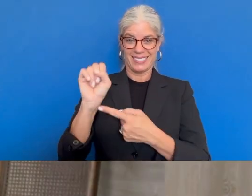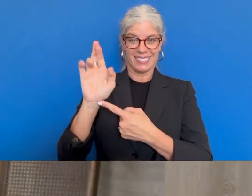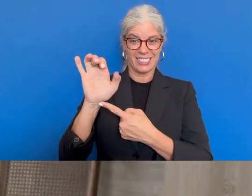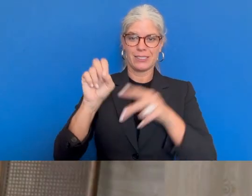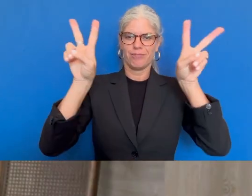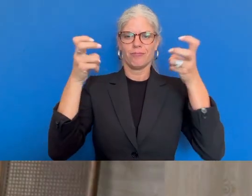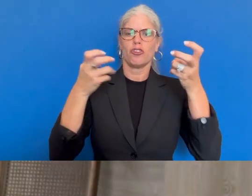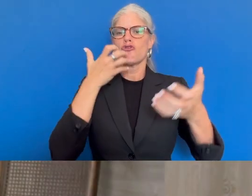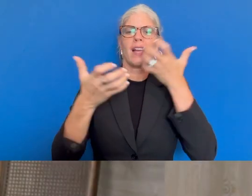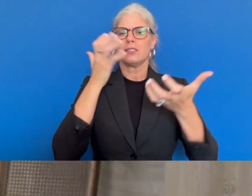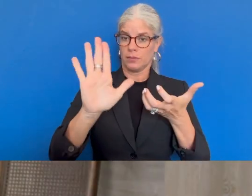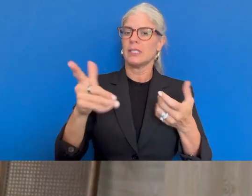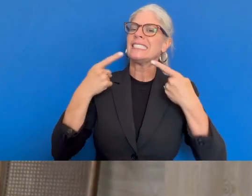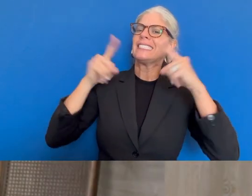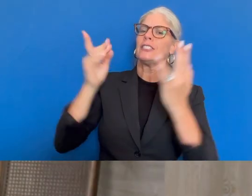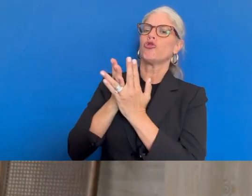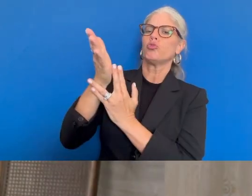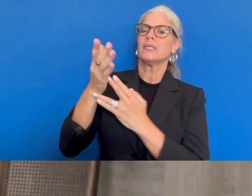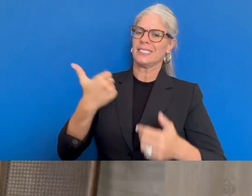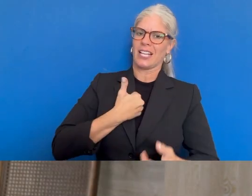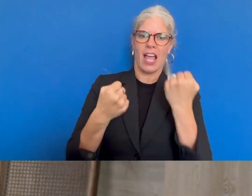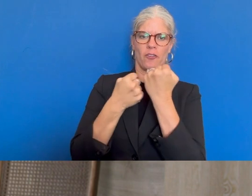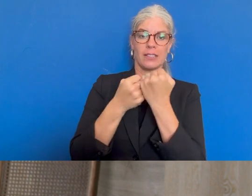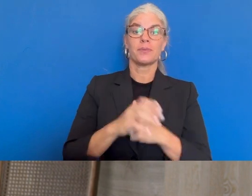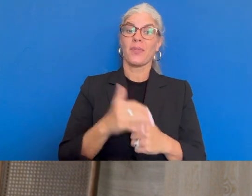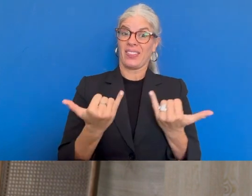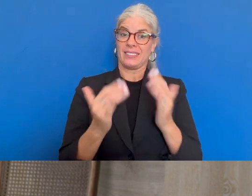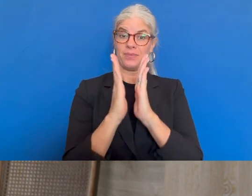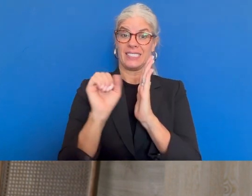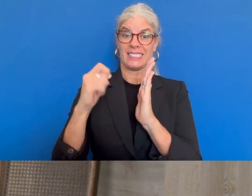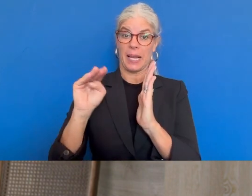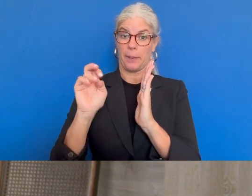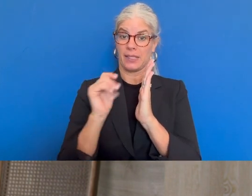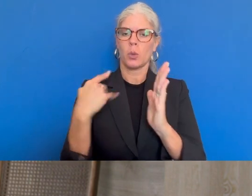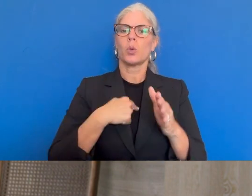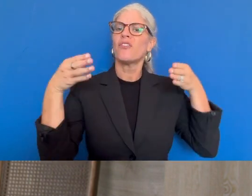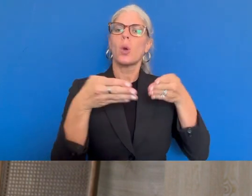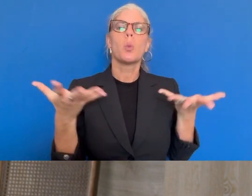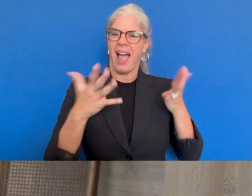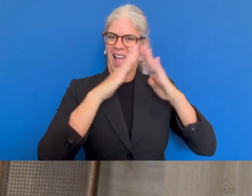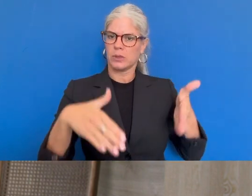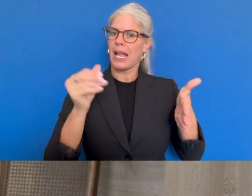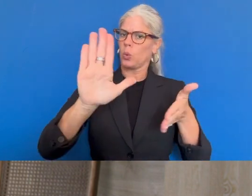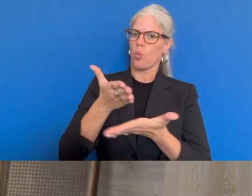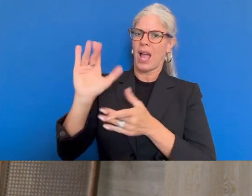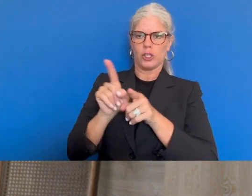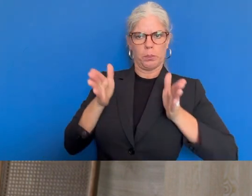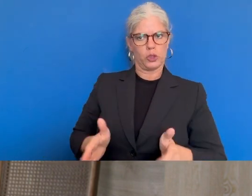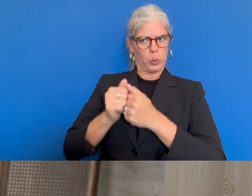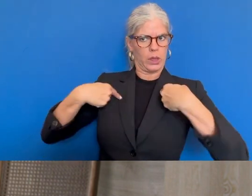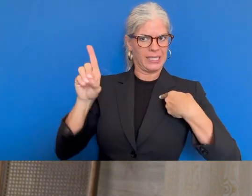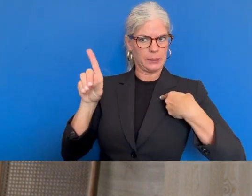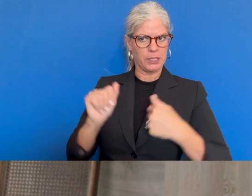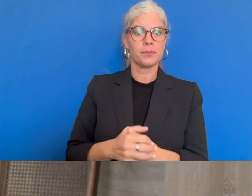Welcome back to our series, Raise Your Voice, Succeeding Through Self-Advocacy. In this segment, we will be focusing on housing and your rights as a person